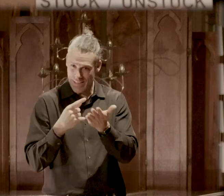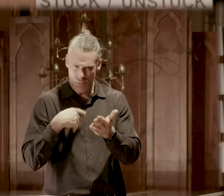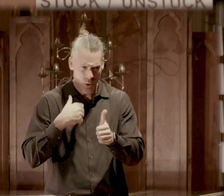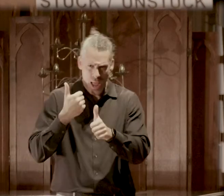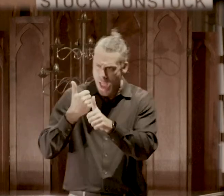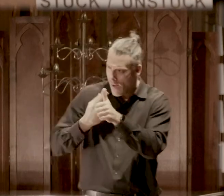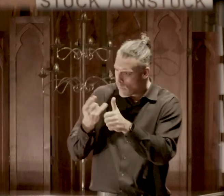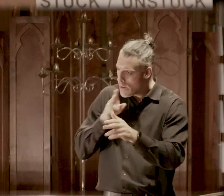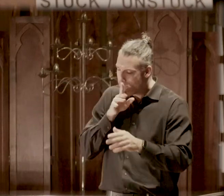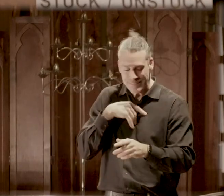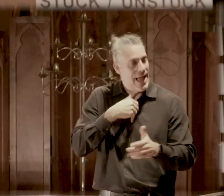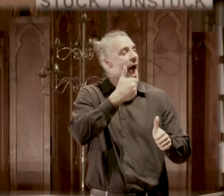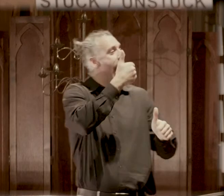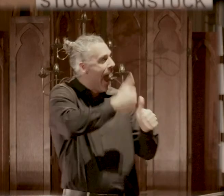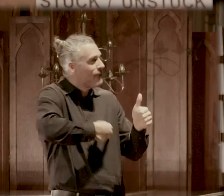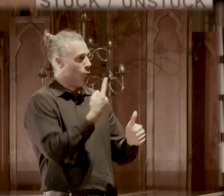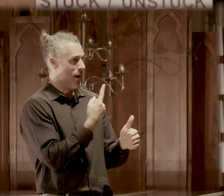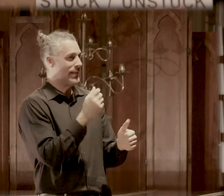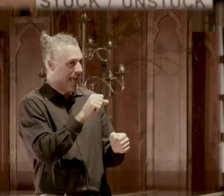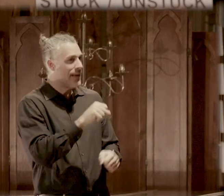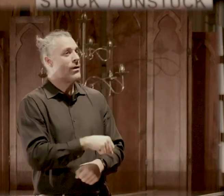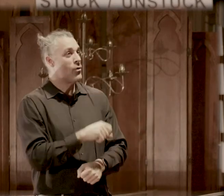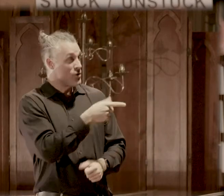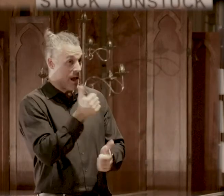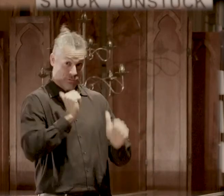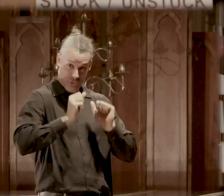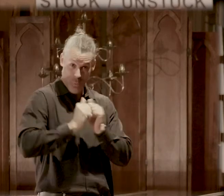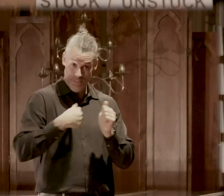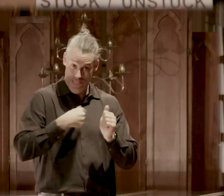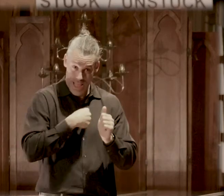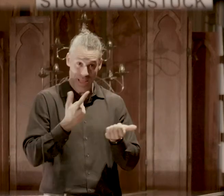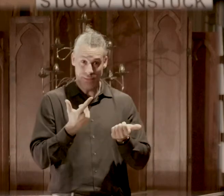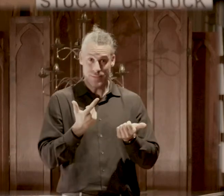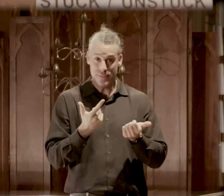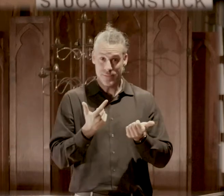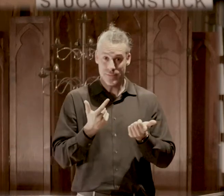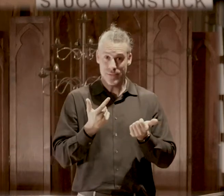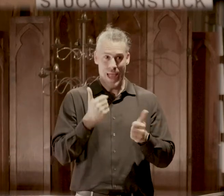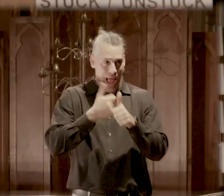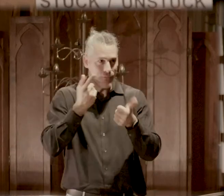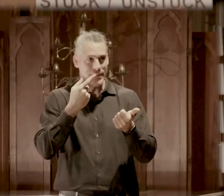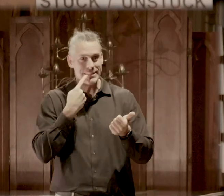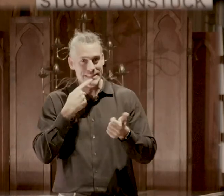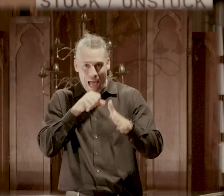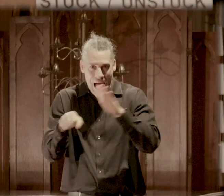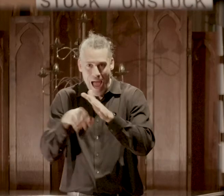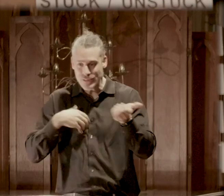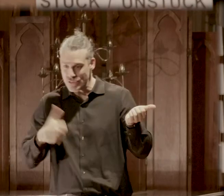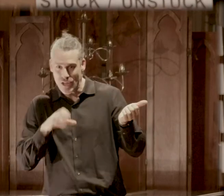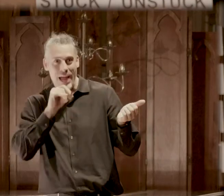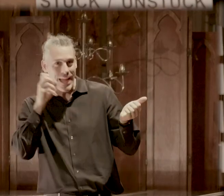And I was like, everyone? And she's like, everyone. Like, when you've had shows with us, everyone's like, hide your guitar case, here